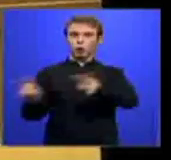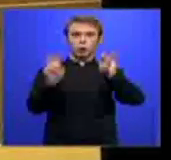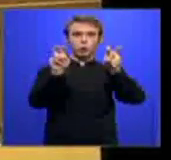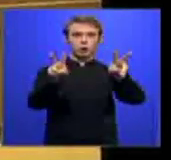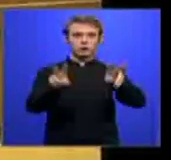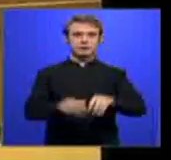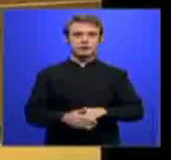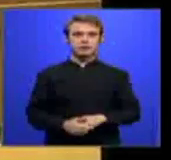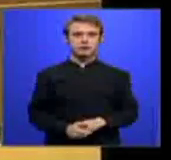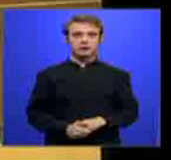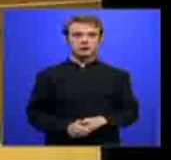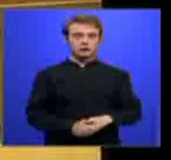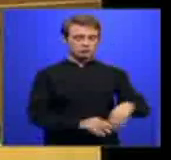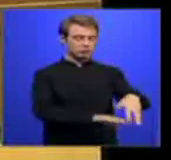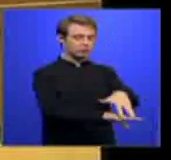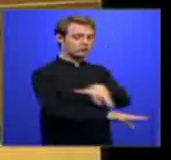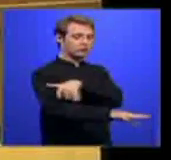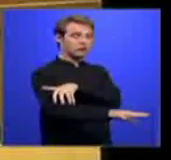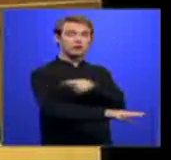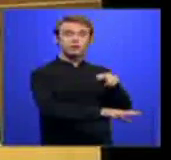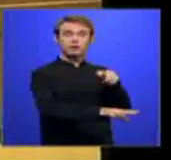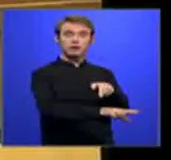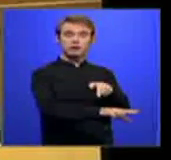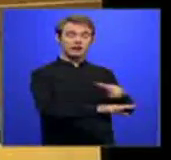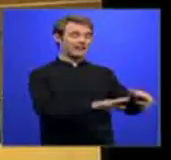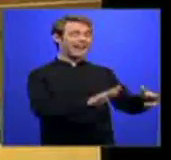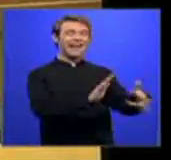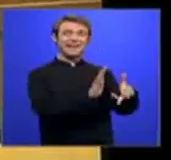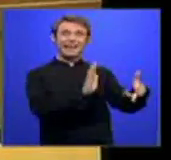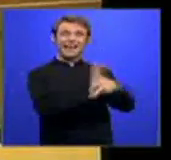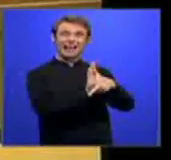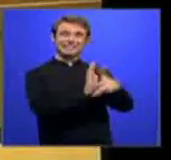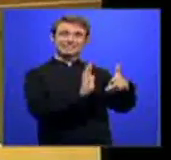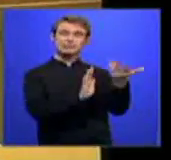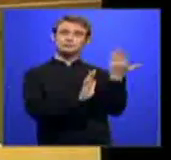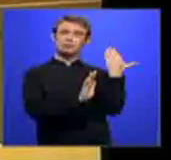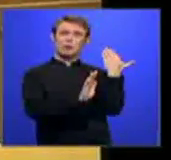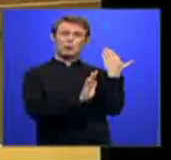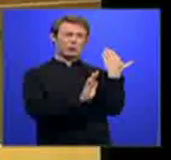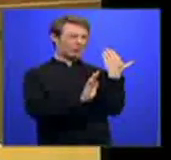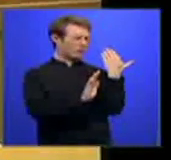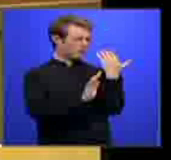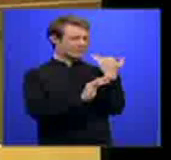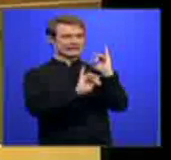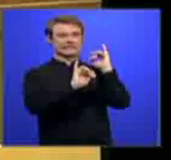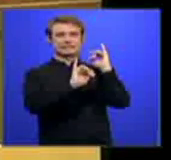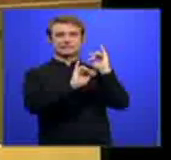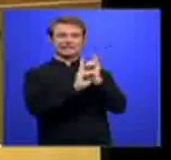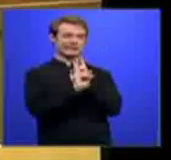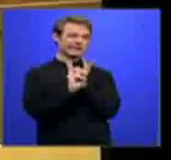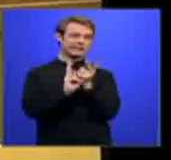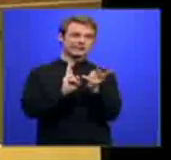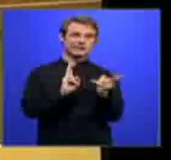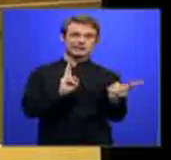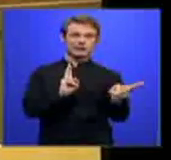"The Native Land Act still operates as mercilessly in different parts of